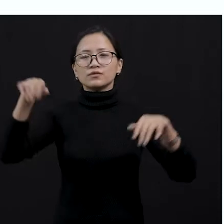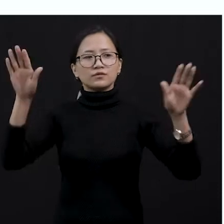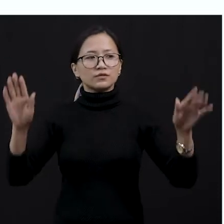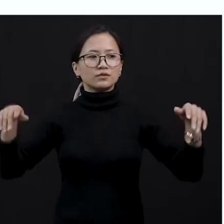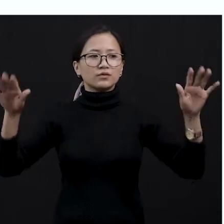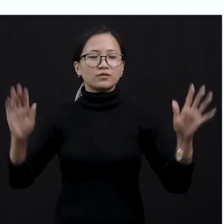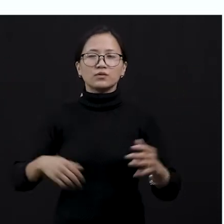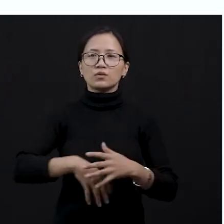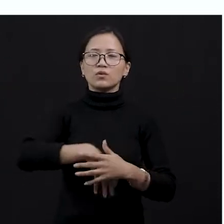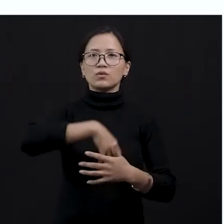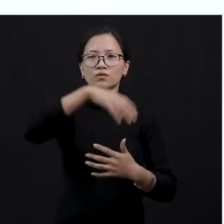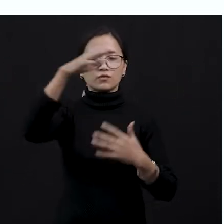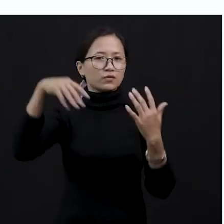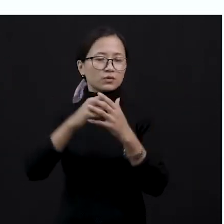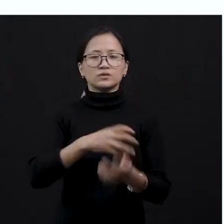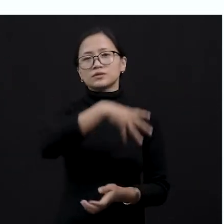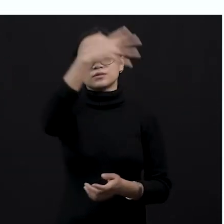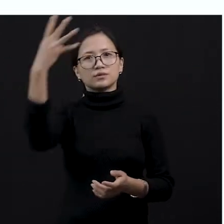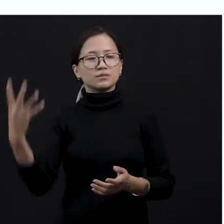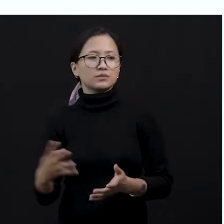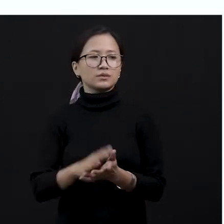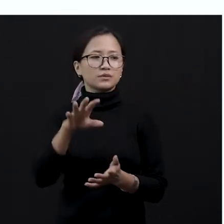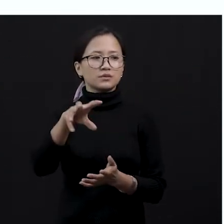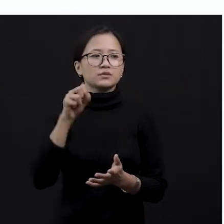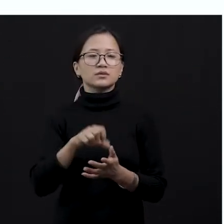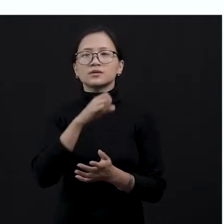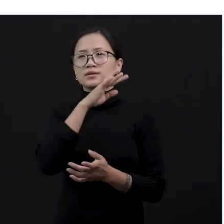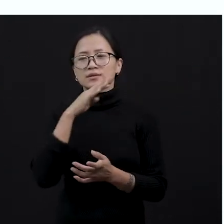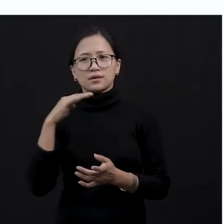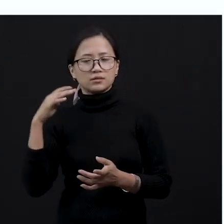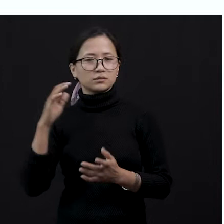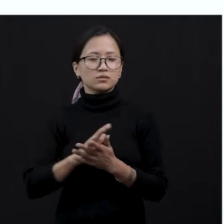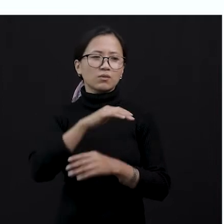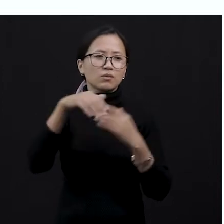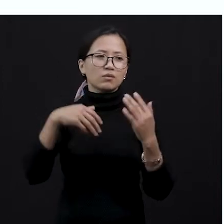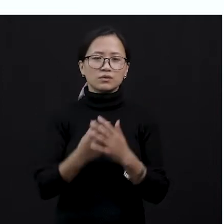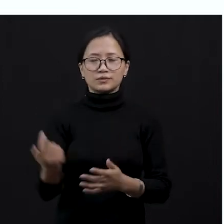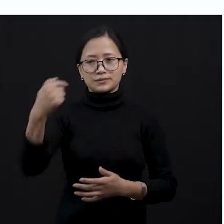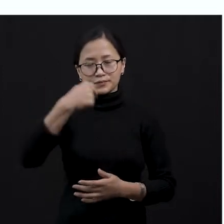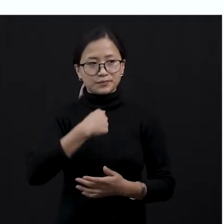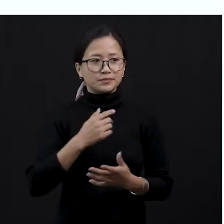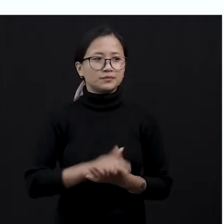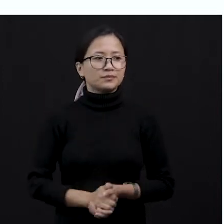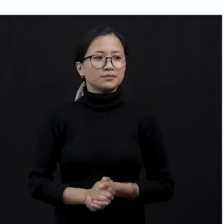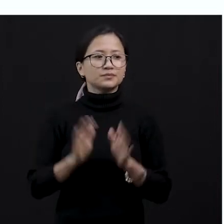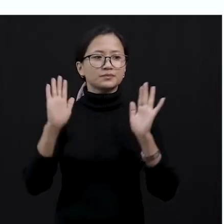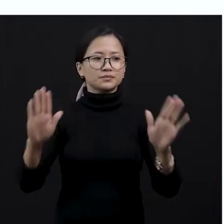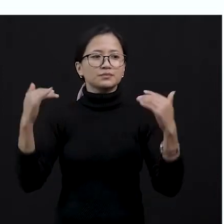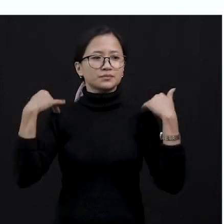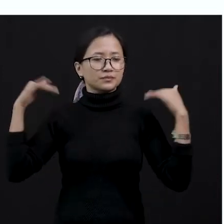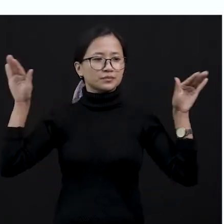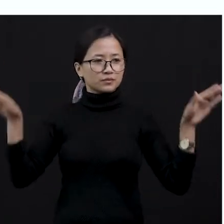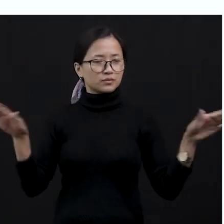would fly over the rainbow and get the colors all over me, and have